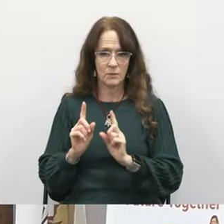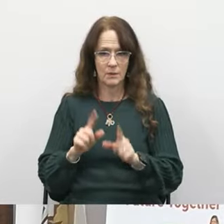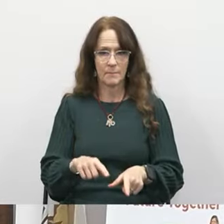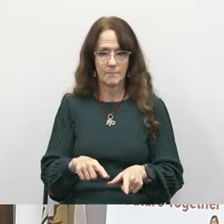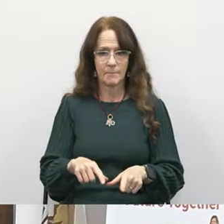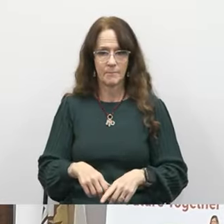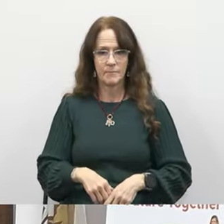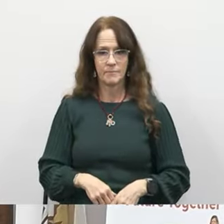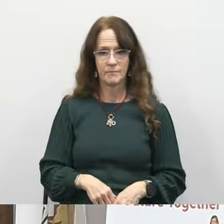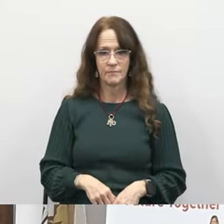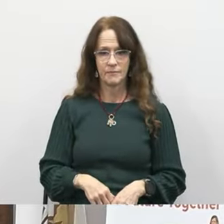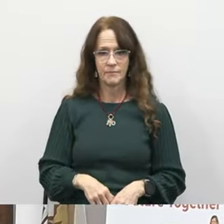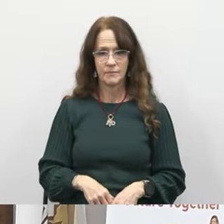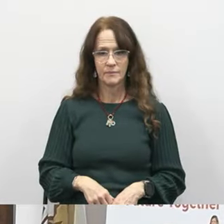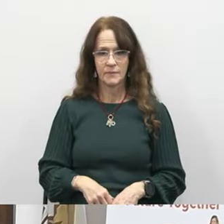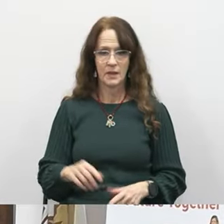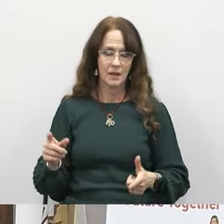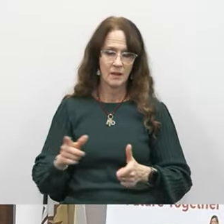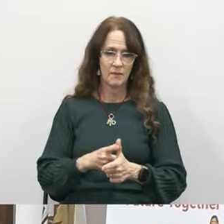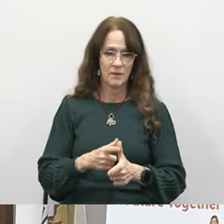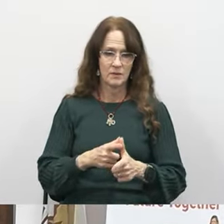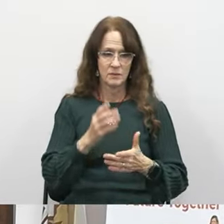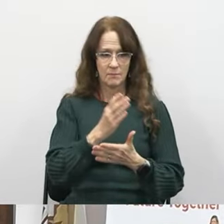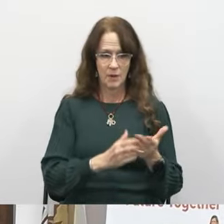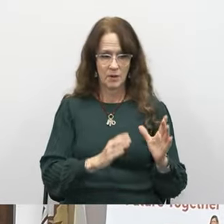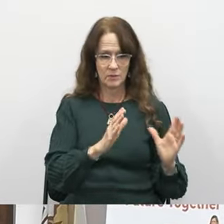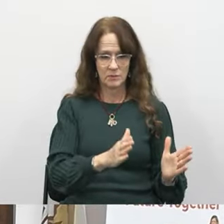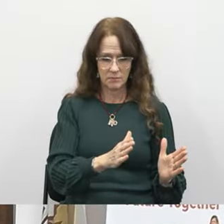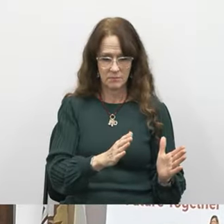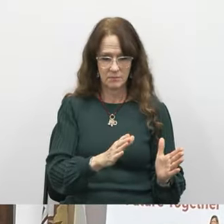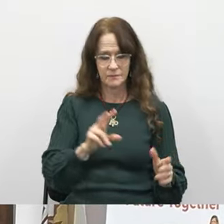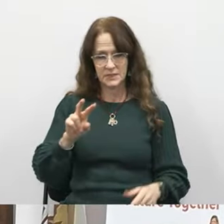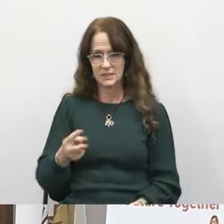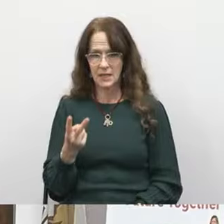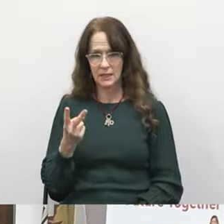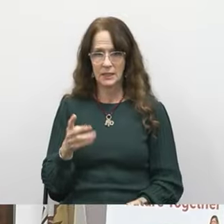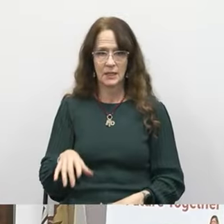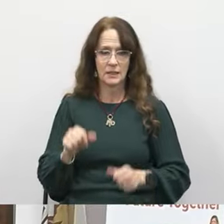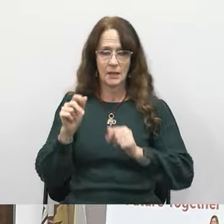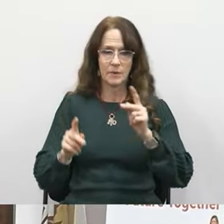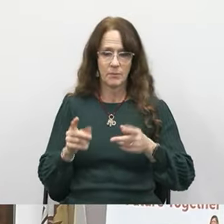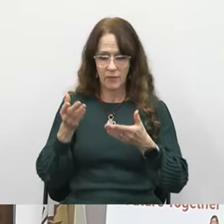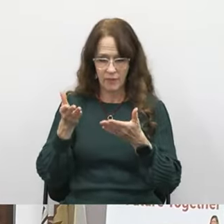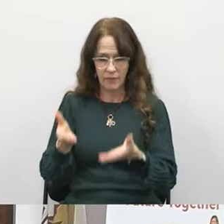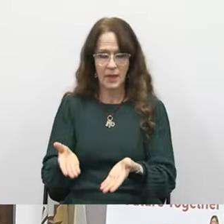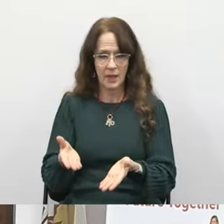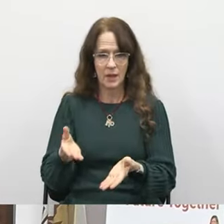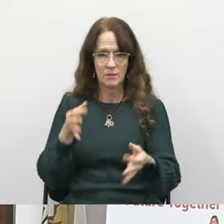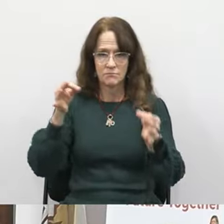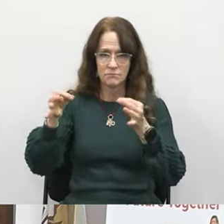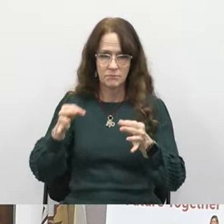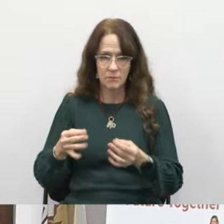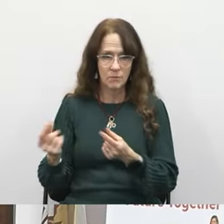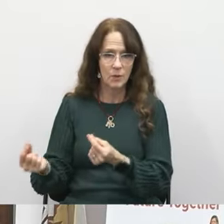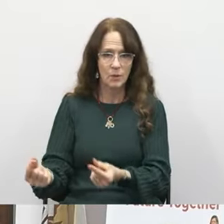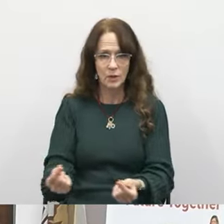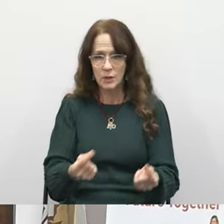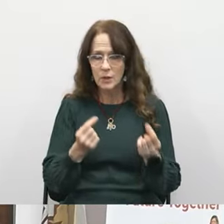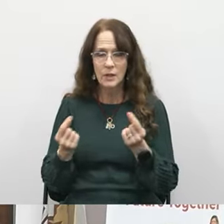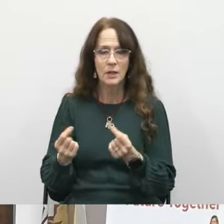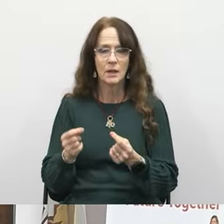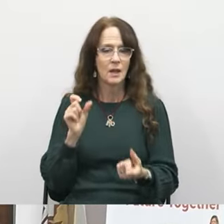And again, that's the first prong. The second prong is we're going to get people there and tell them what we've been doing and